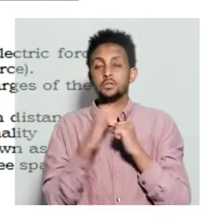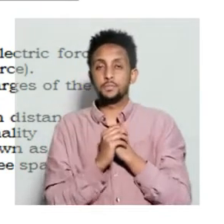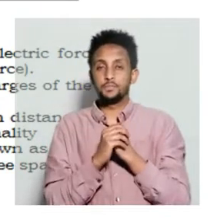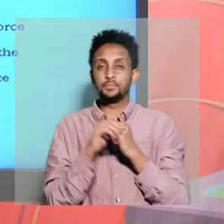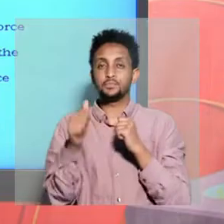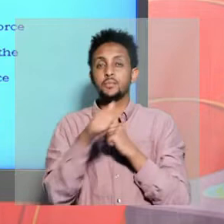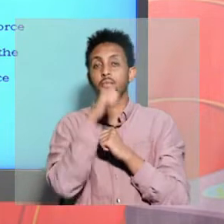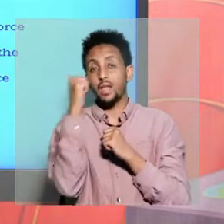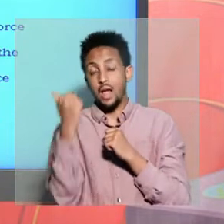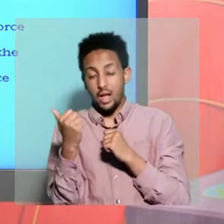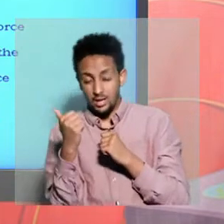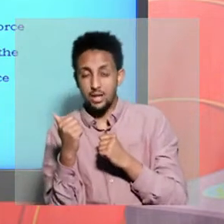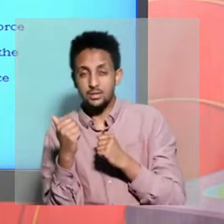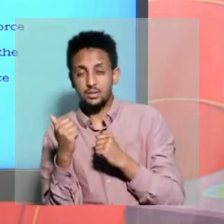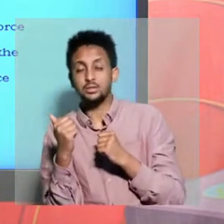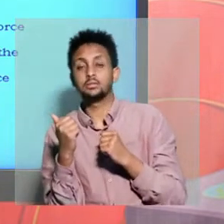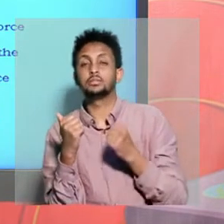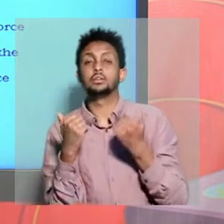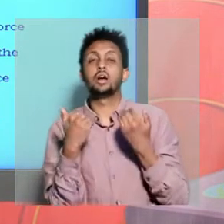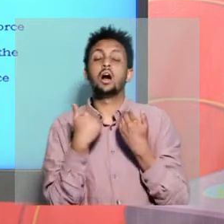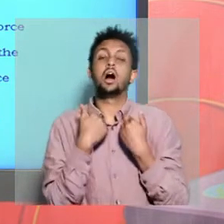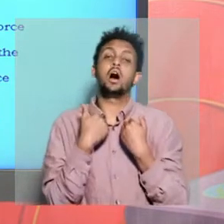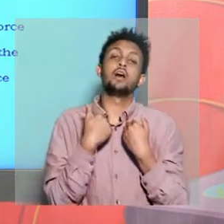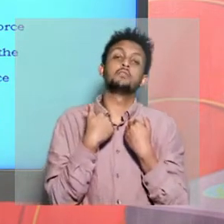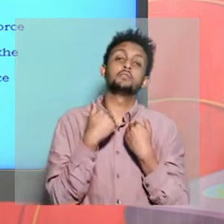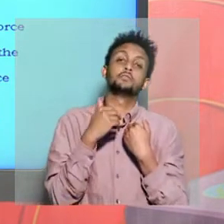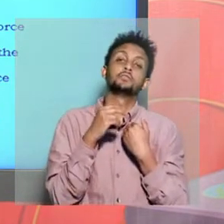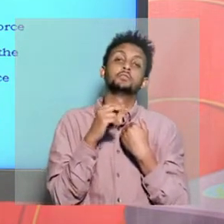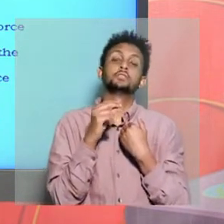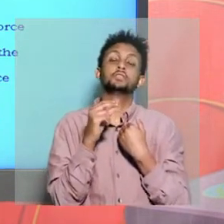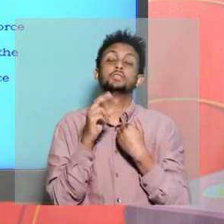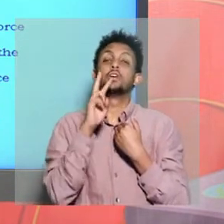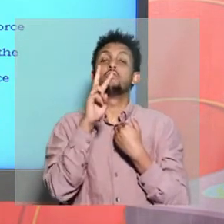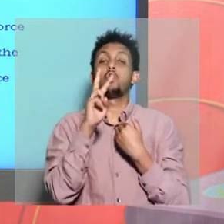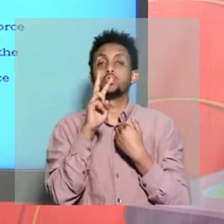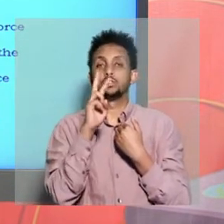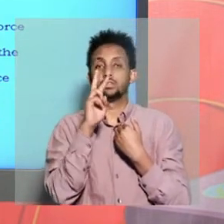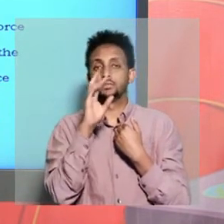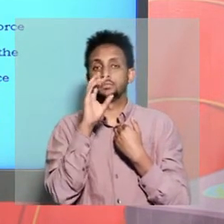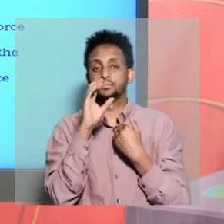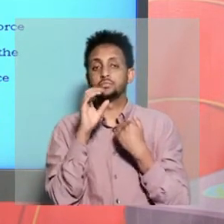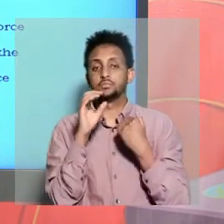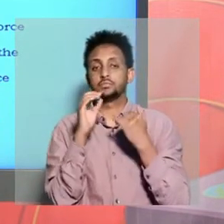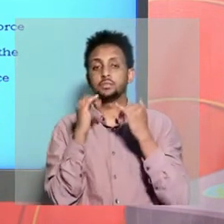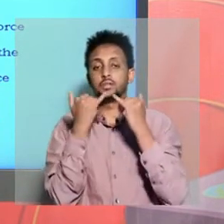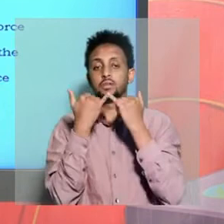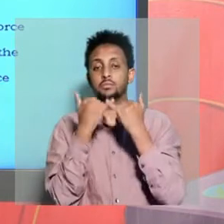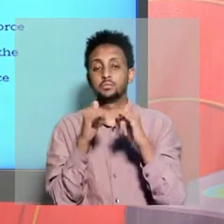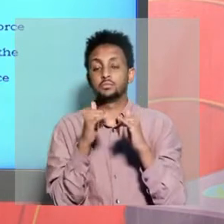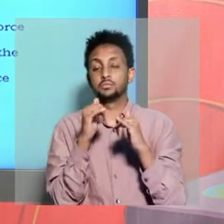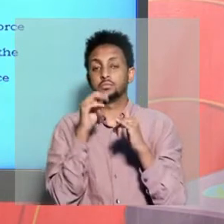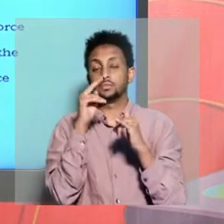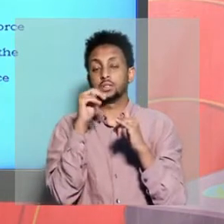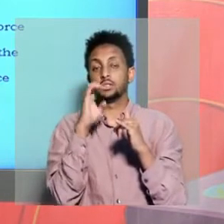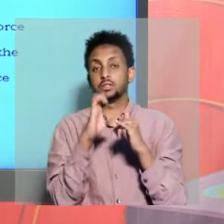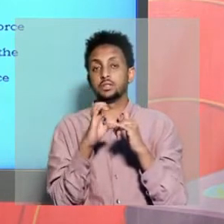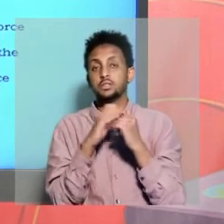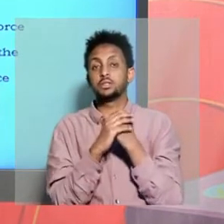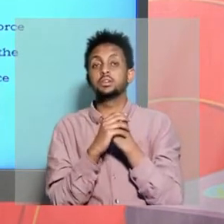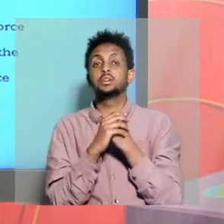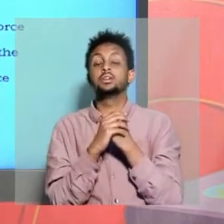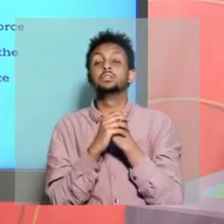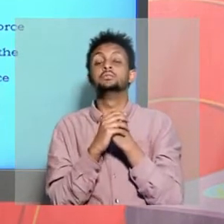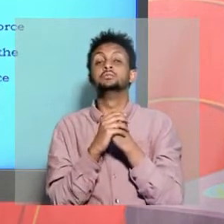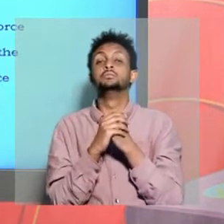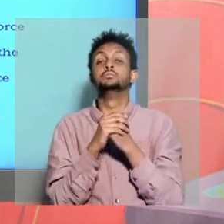there is another unit known to be volt per meter, so that the standard unit, the SI unit, is Newton